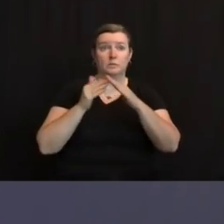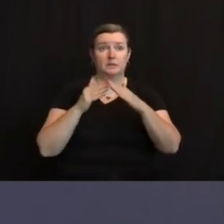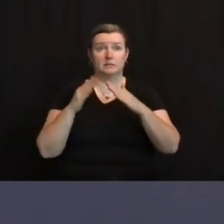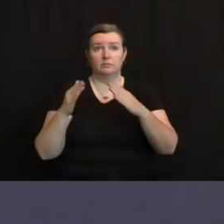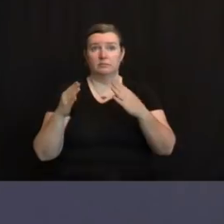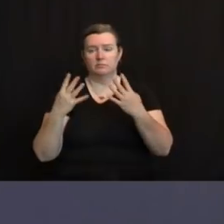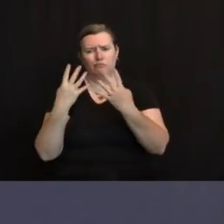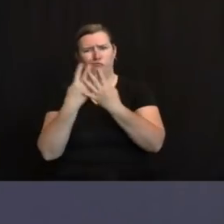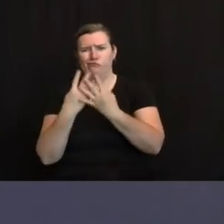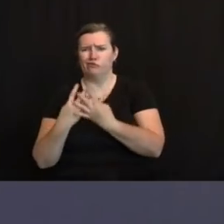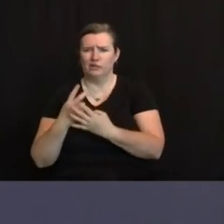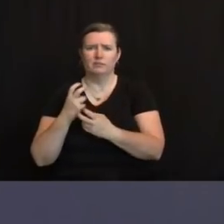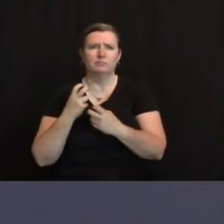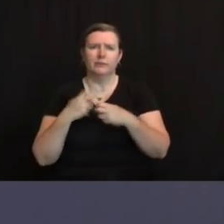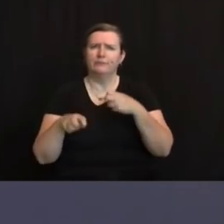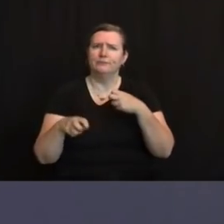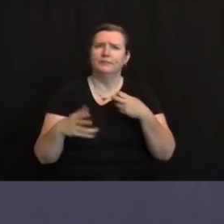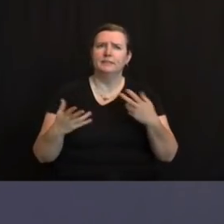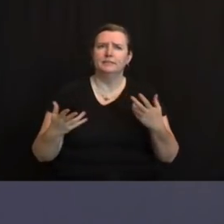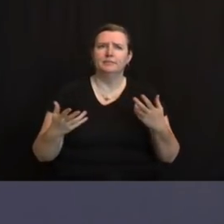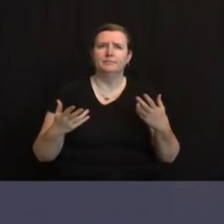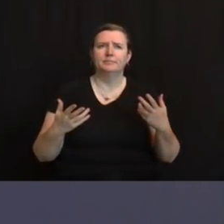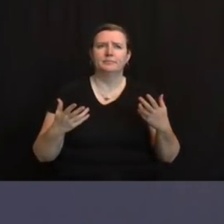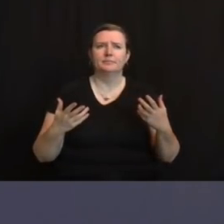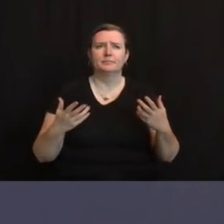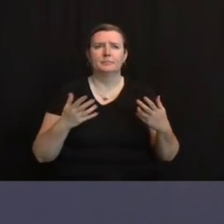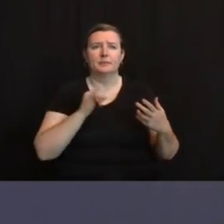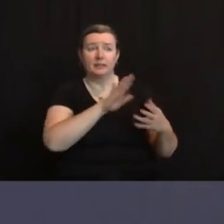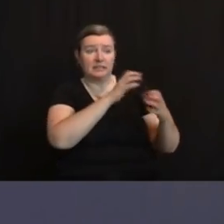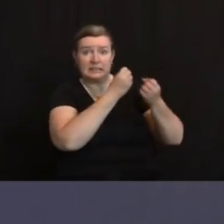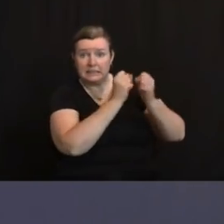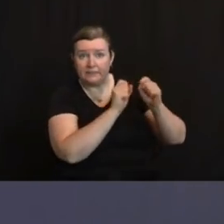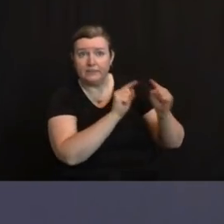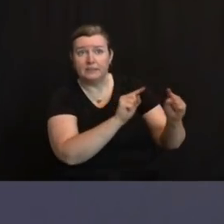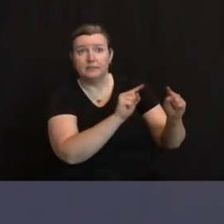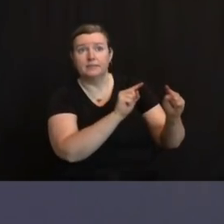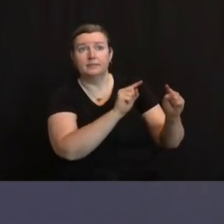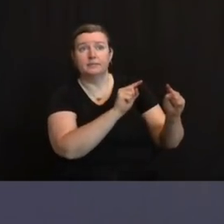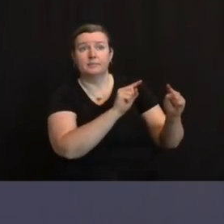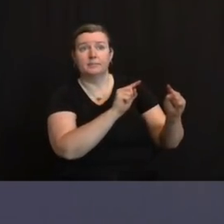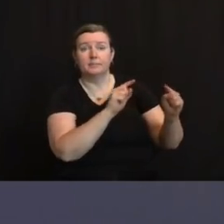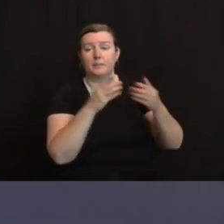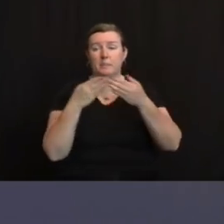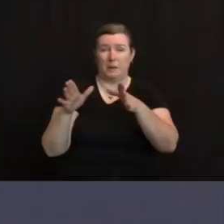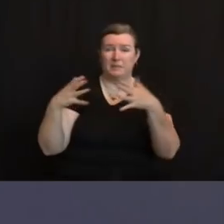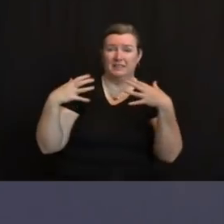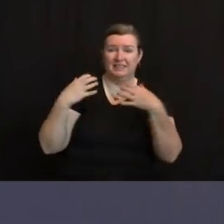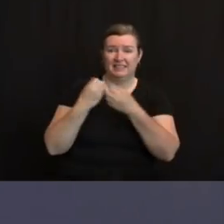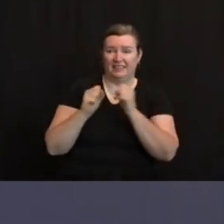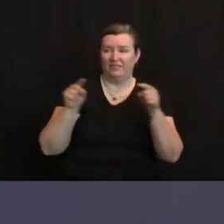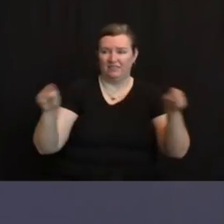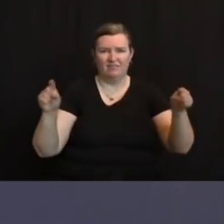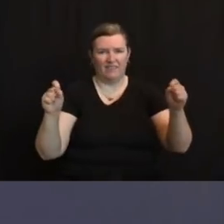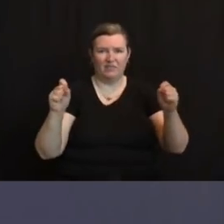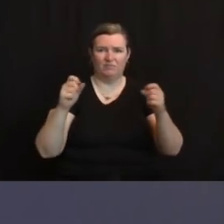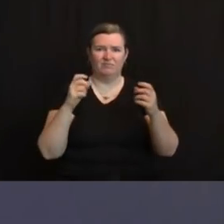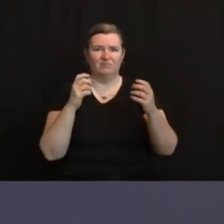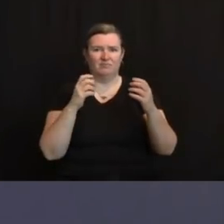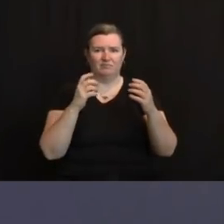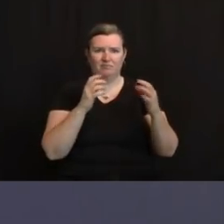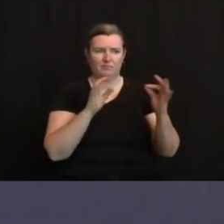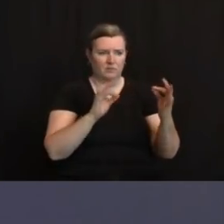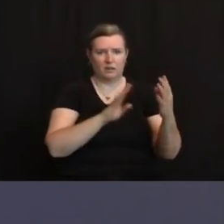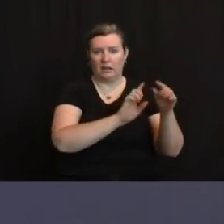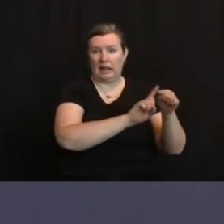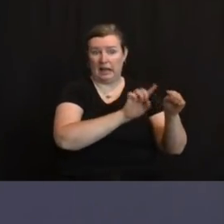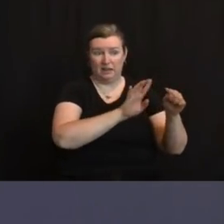deal with, and you're balancing, by the way, public health with public safety all at the same time, which you've got to be incredibly diligent about. Matt, I